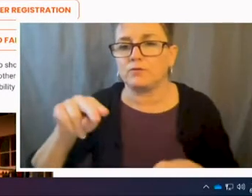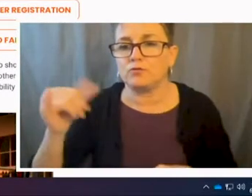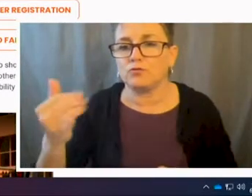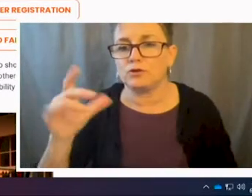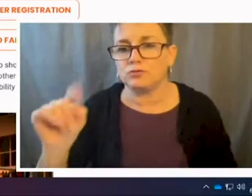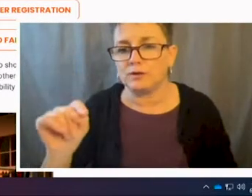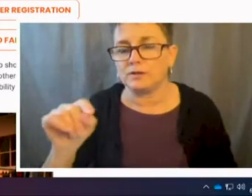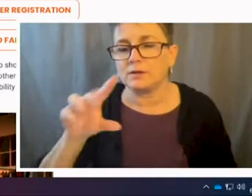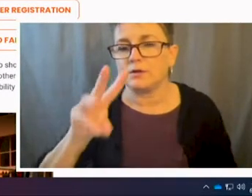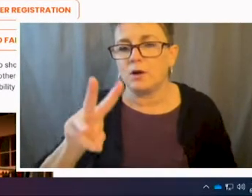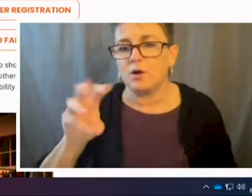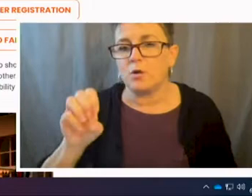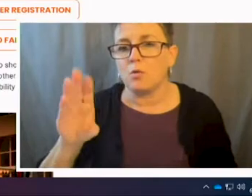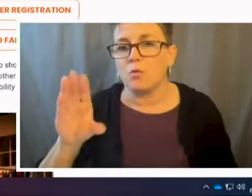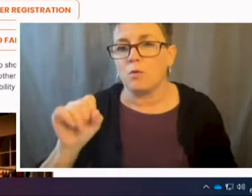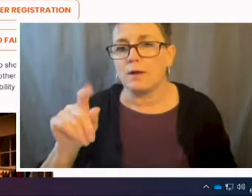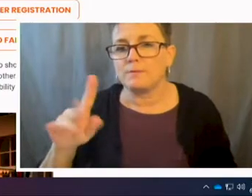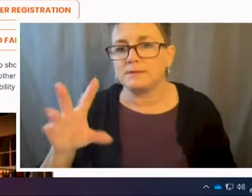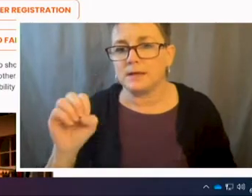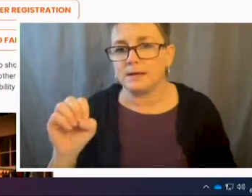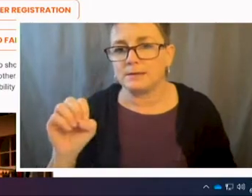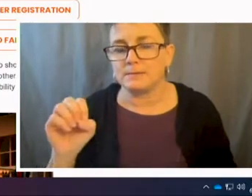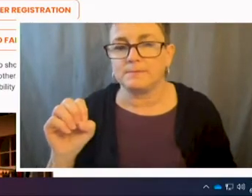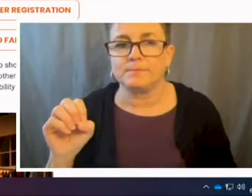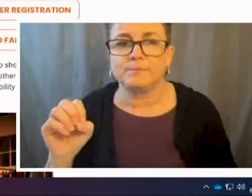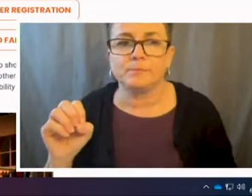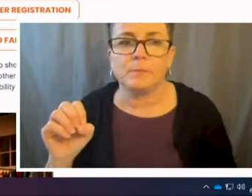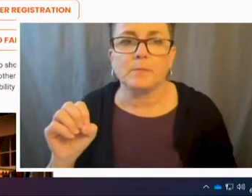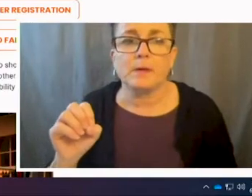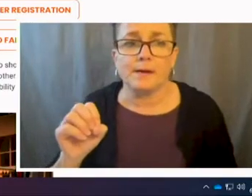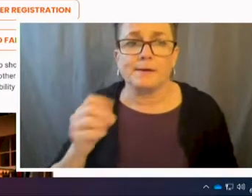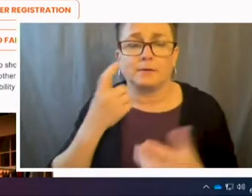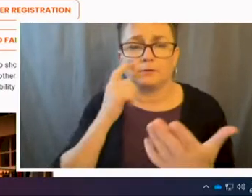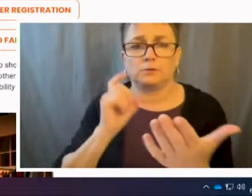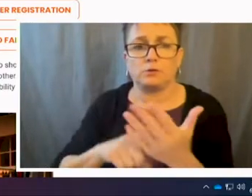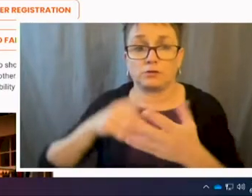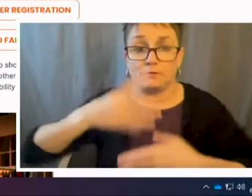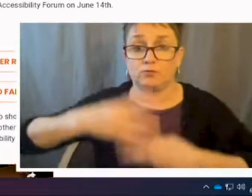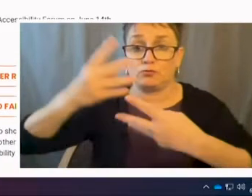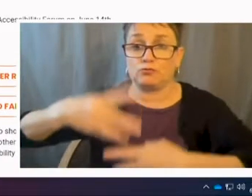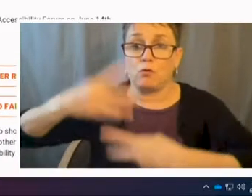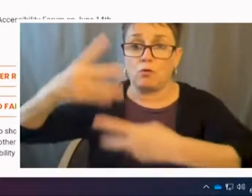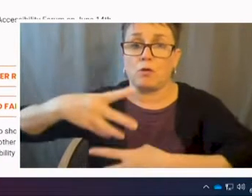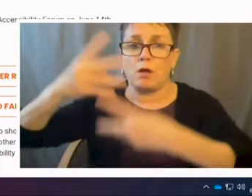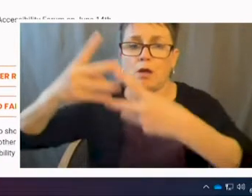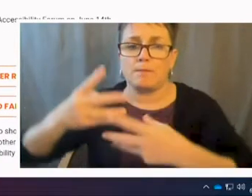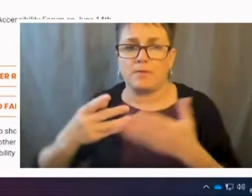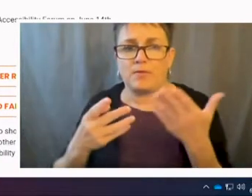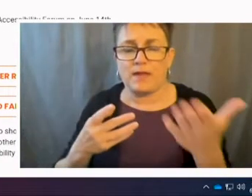this link just brought me to. And you can see, as if you scrolled up, you can see that there's